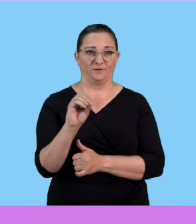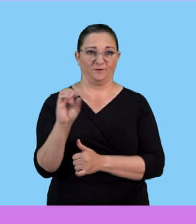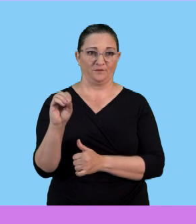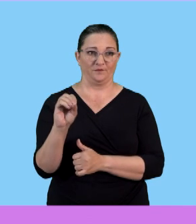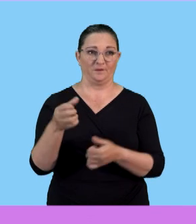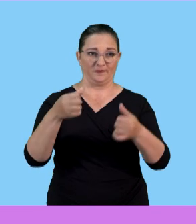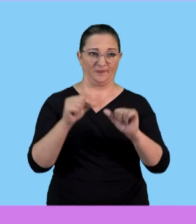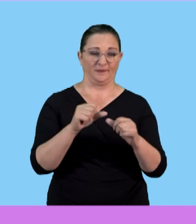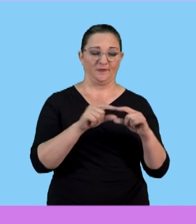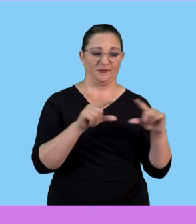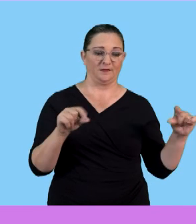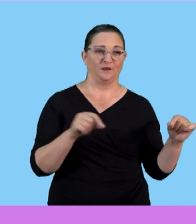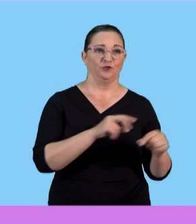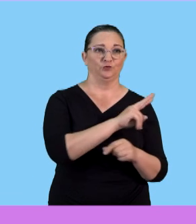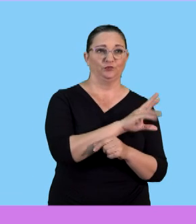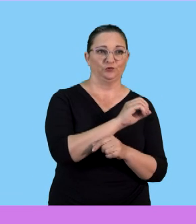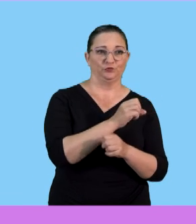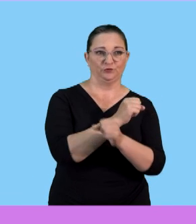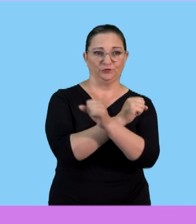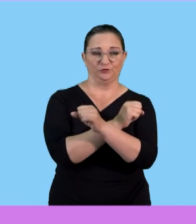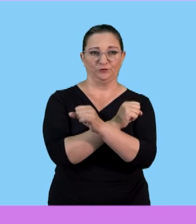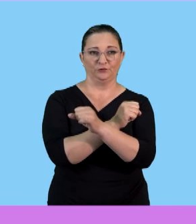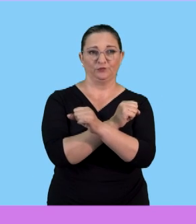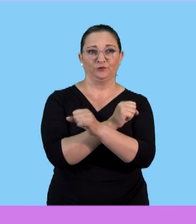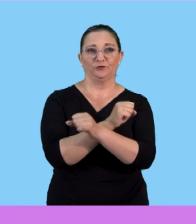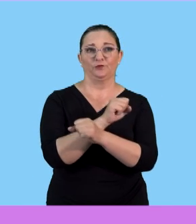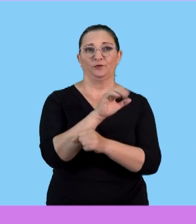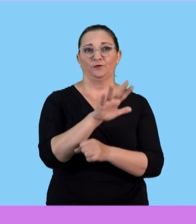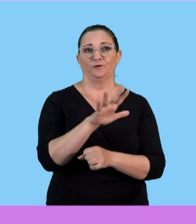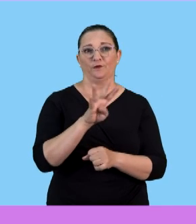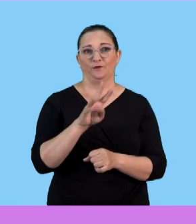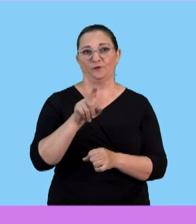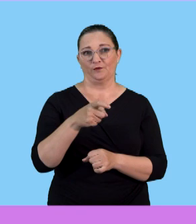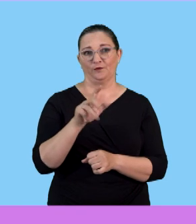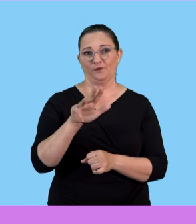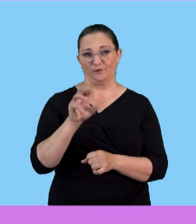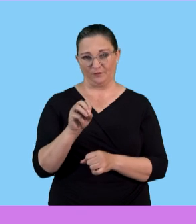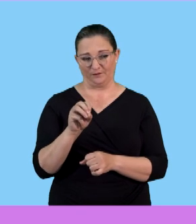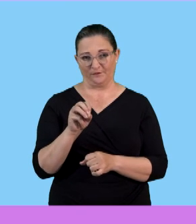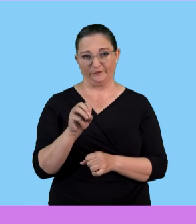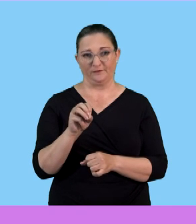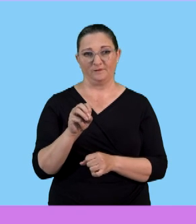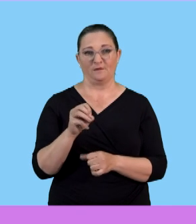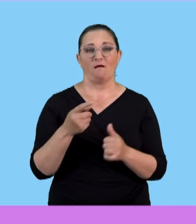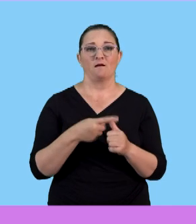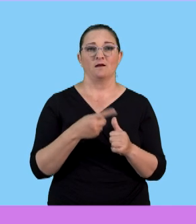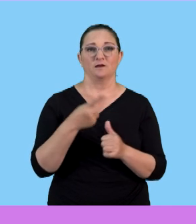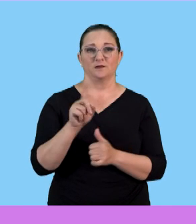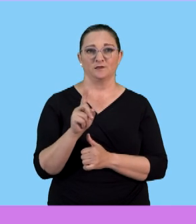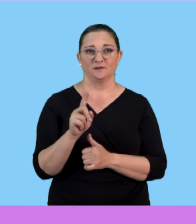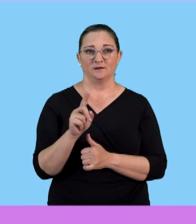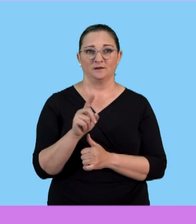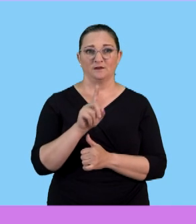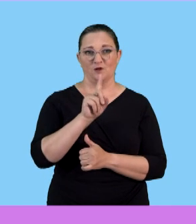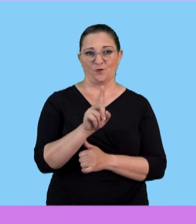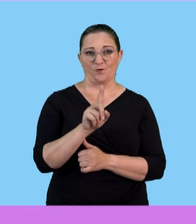6,500. Then in block number 3, having your 200 kilowatts multiplied by 54 Rand 90 cents,